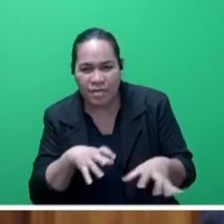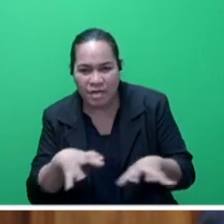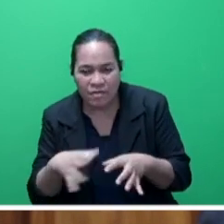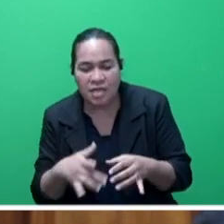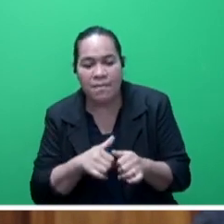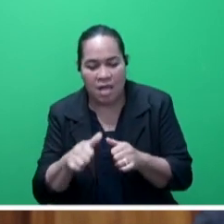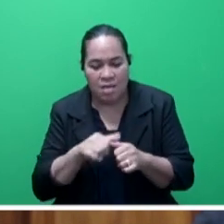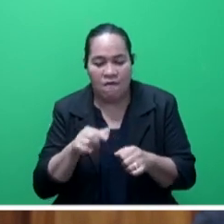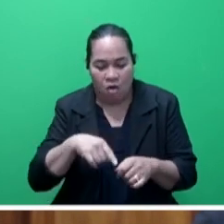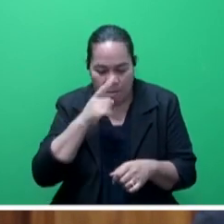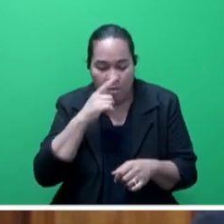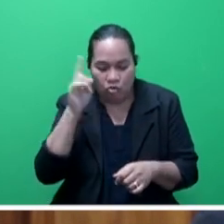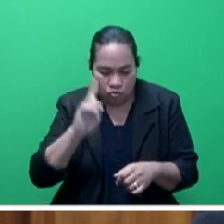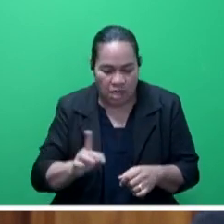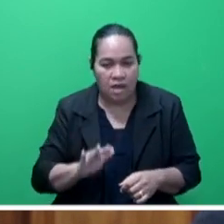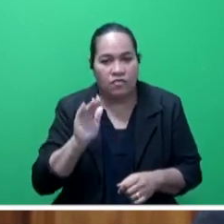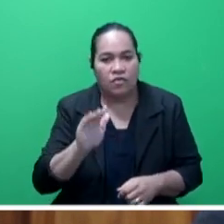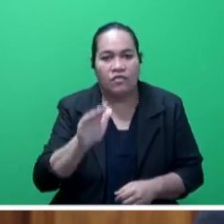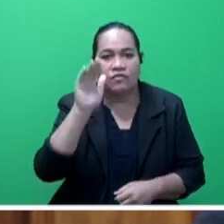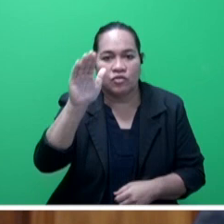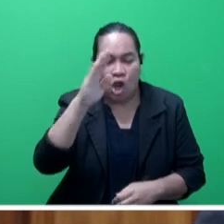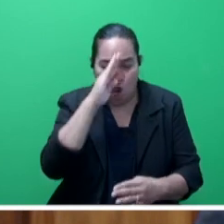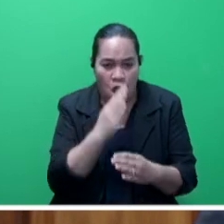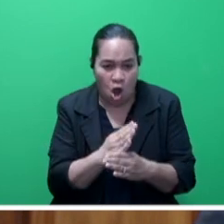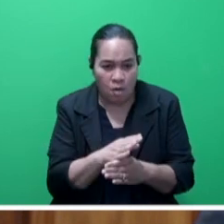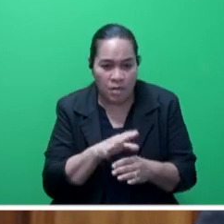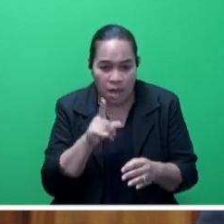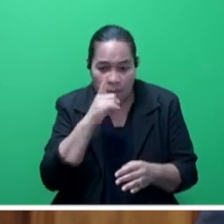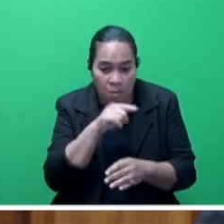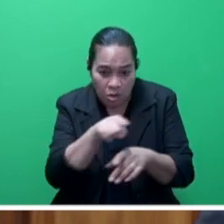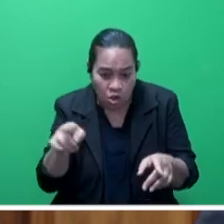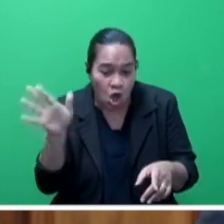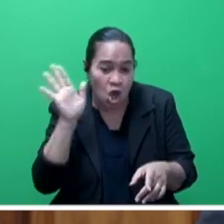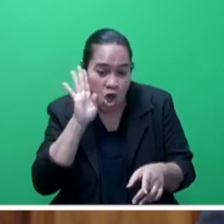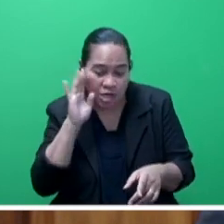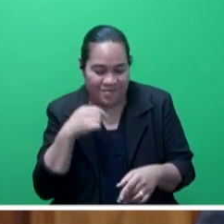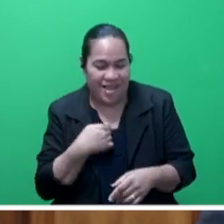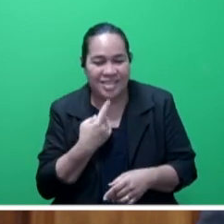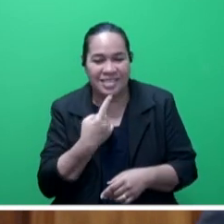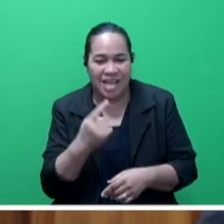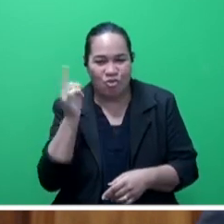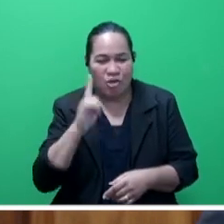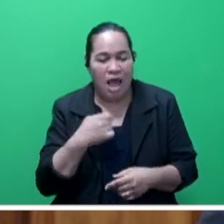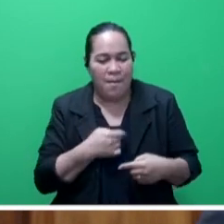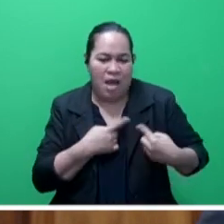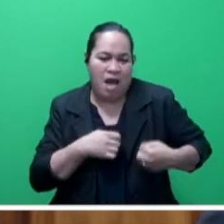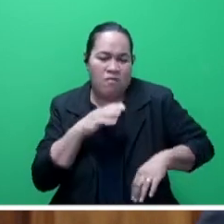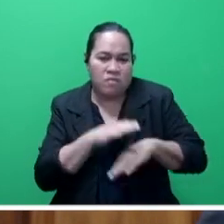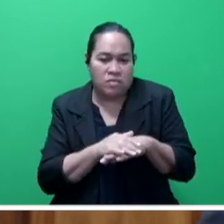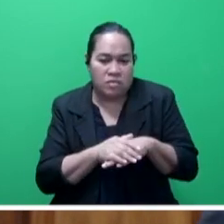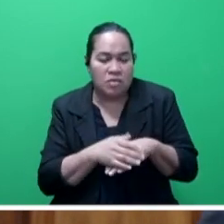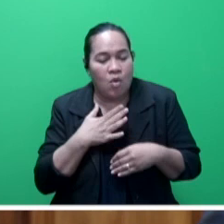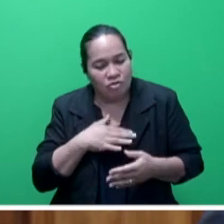and also for the future, Honourable Speaker, sir. I hope the general public heard what I said today, and I wholeheartedly, Honourable